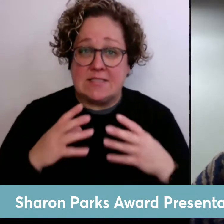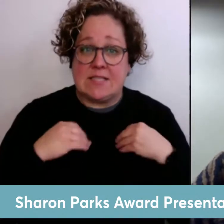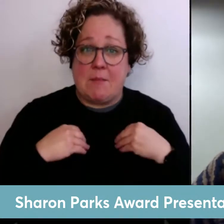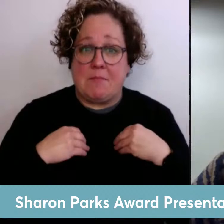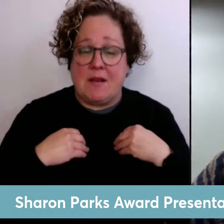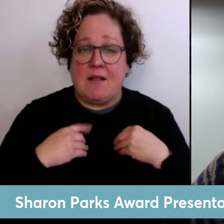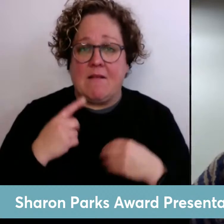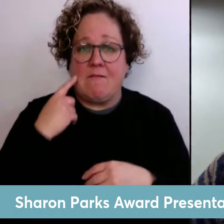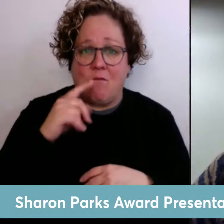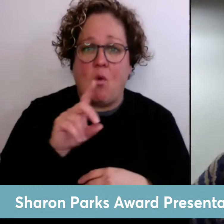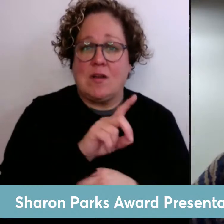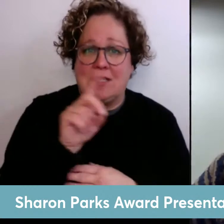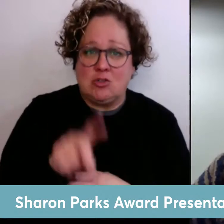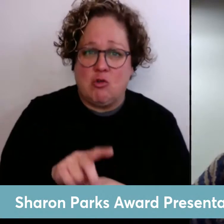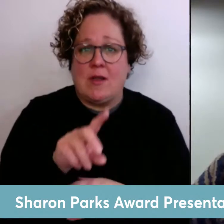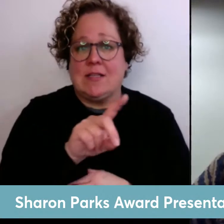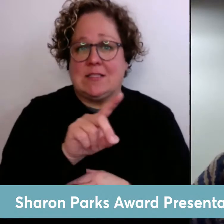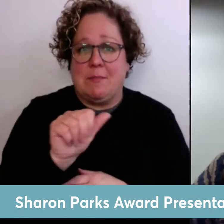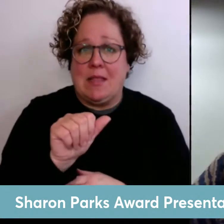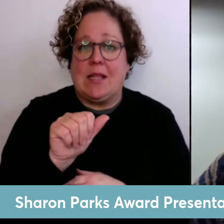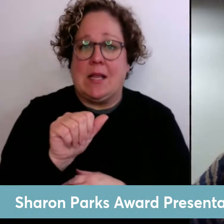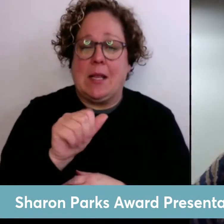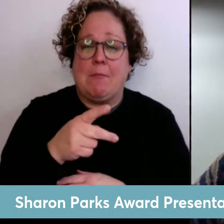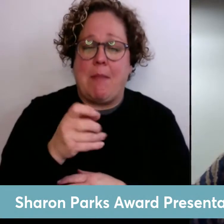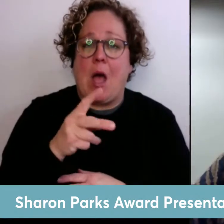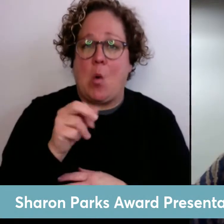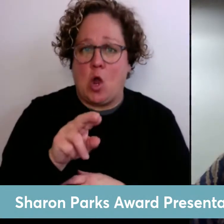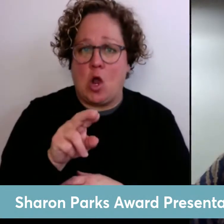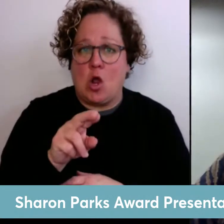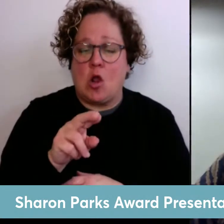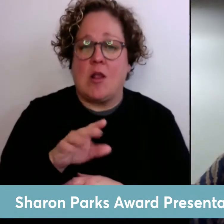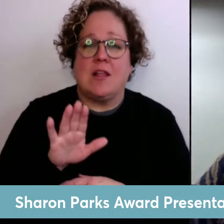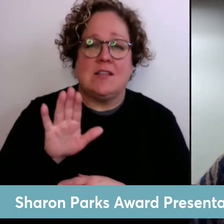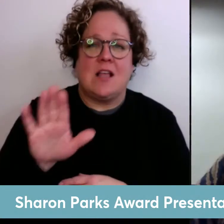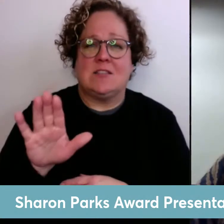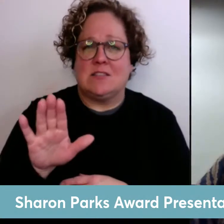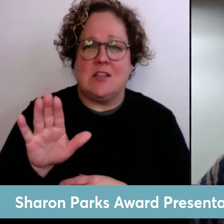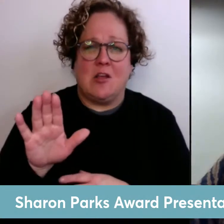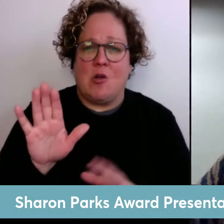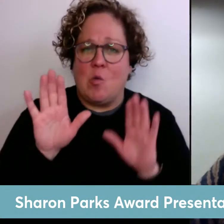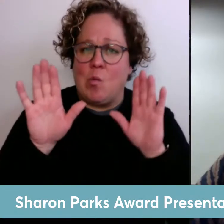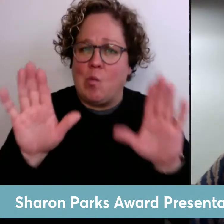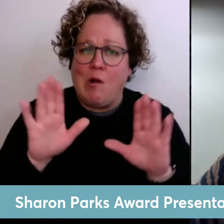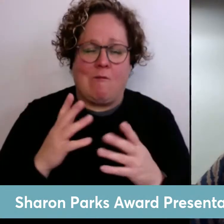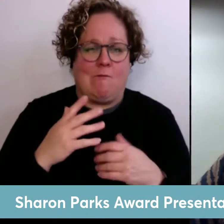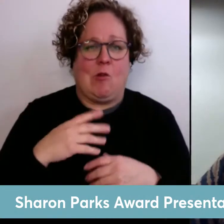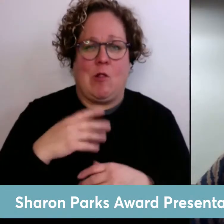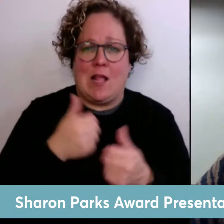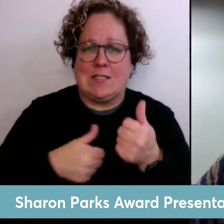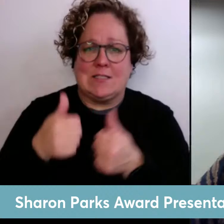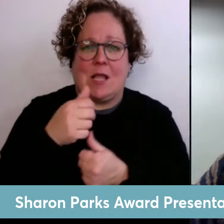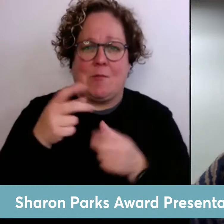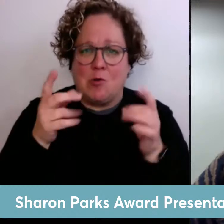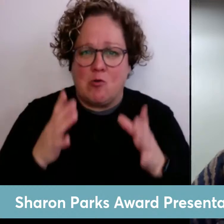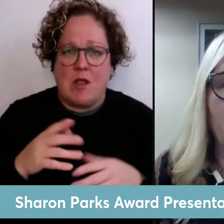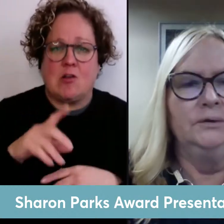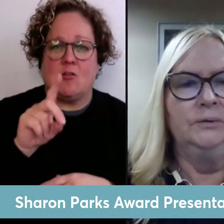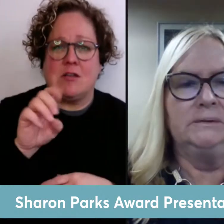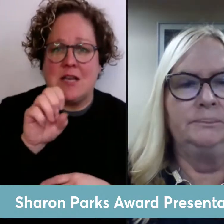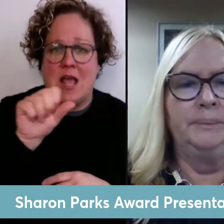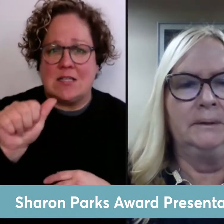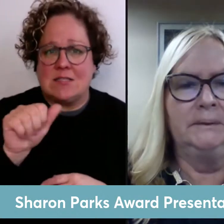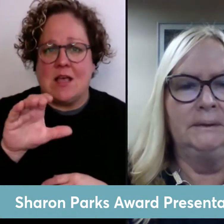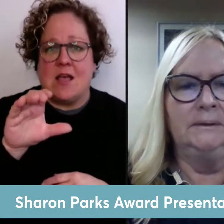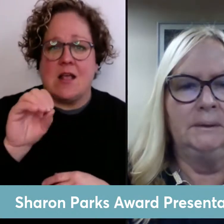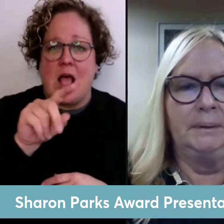behalf of Detroit Disability Power is their dynamic executive director, Dessa Schaafsma, who